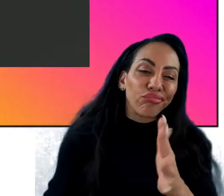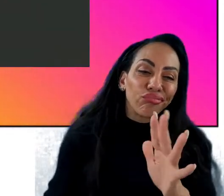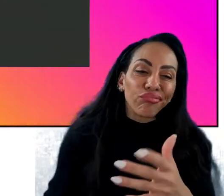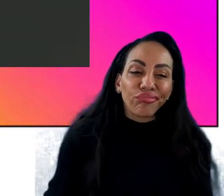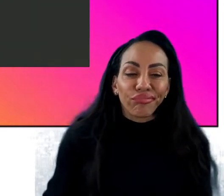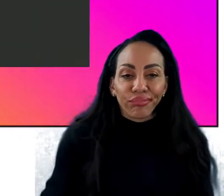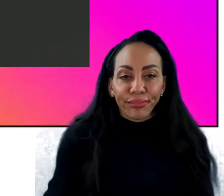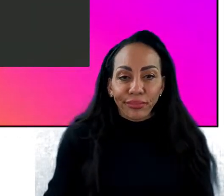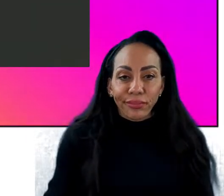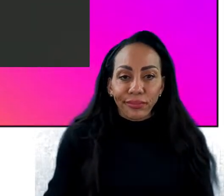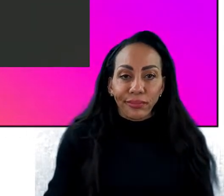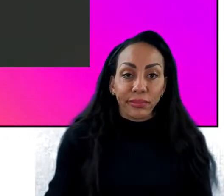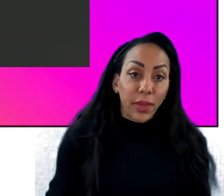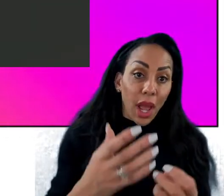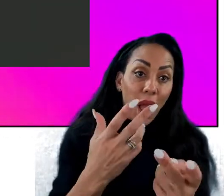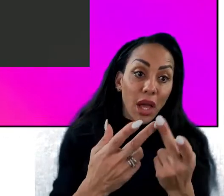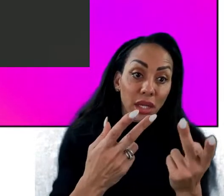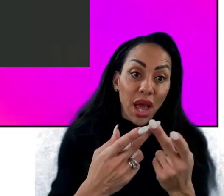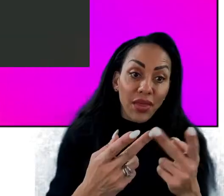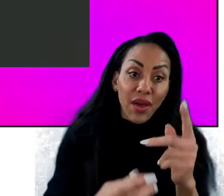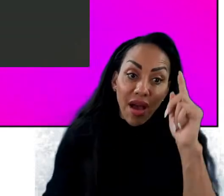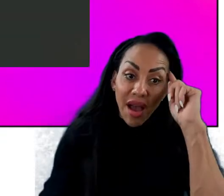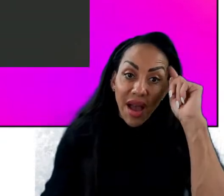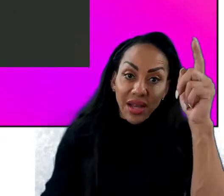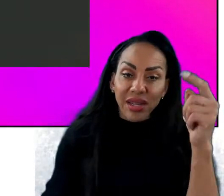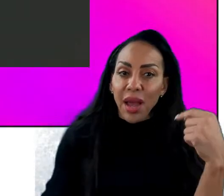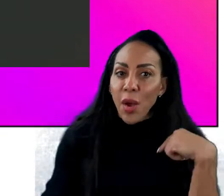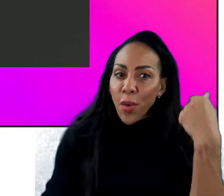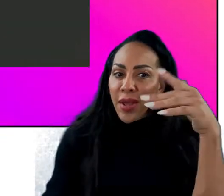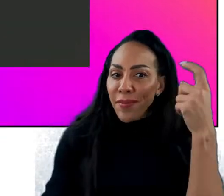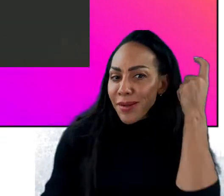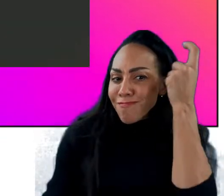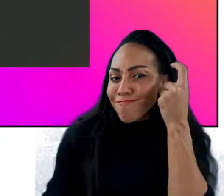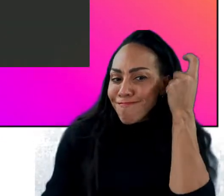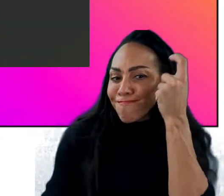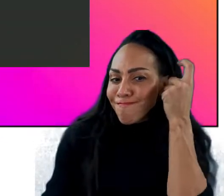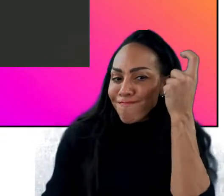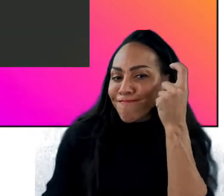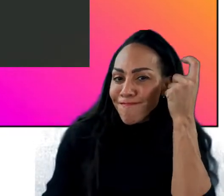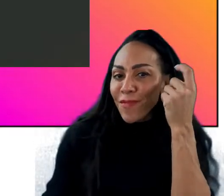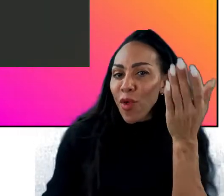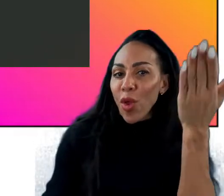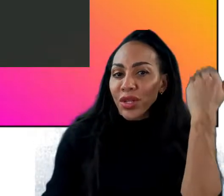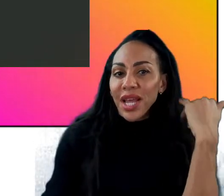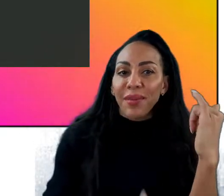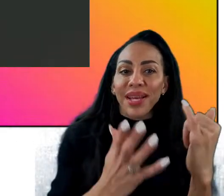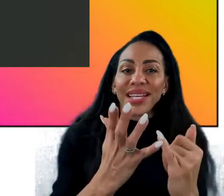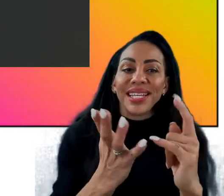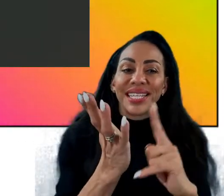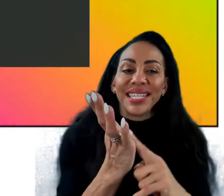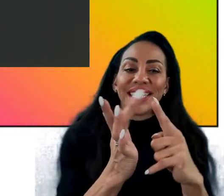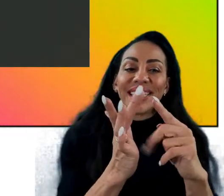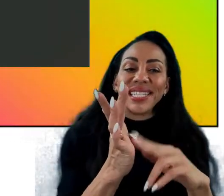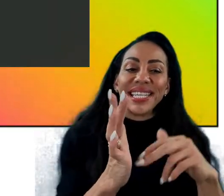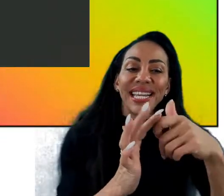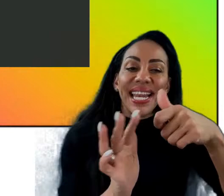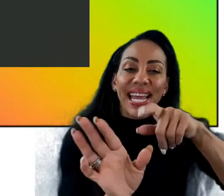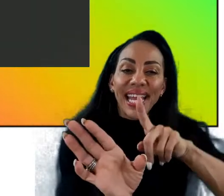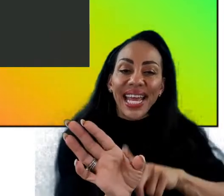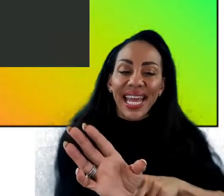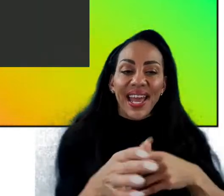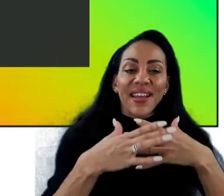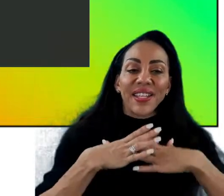So another idea, this one had been in the back of our minds for quite some time, was a slinky. It's a very physical